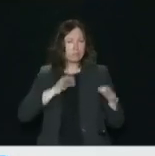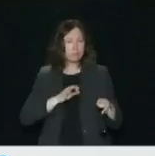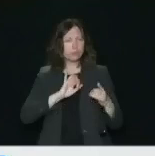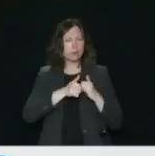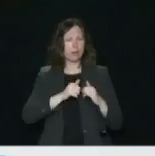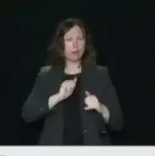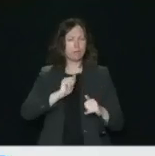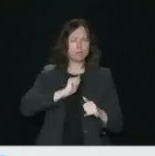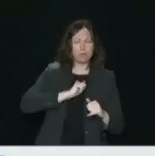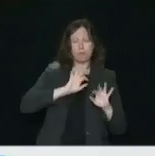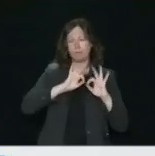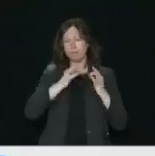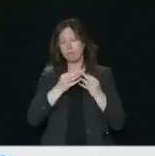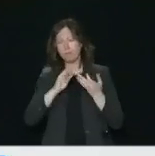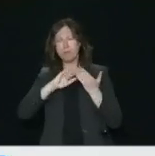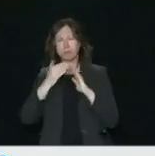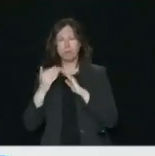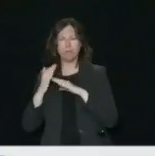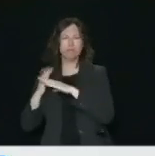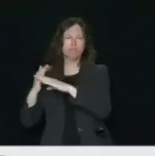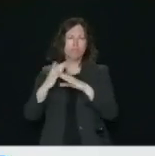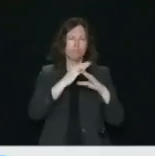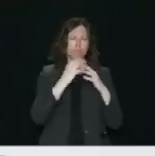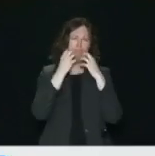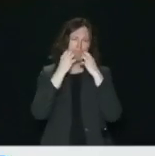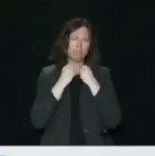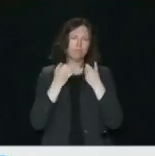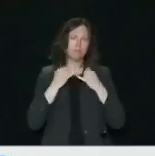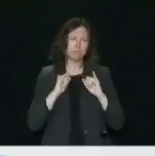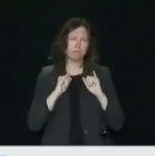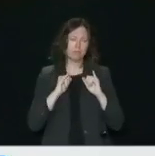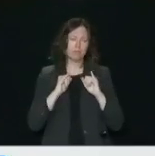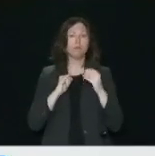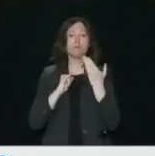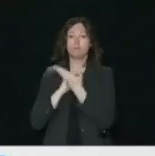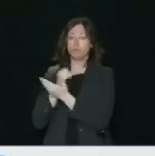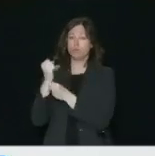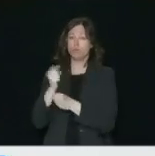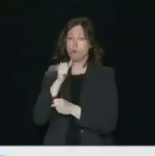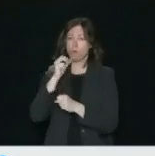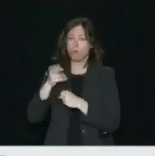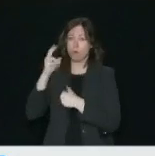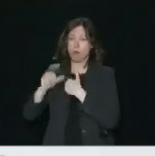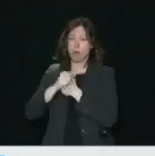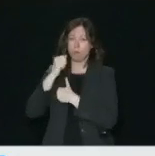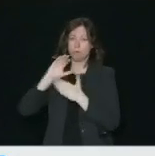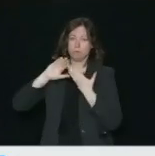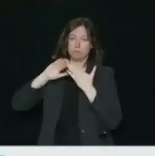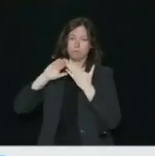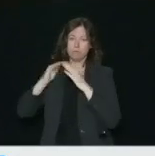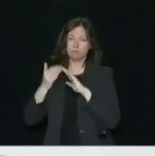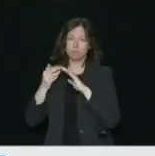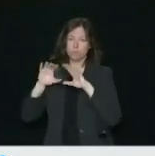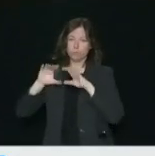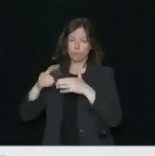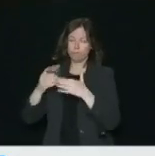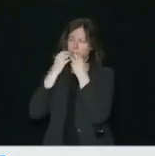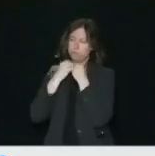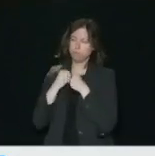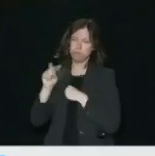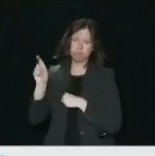than BA.1, BA.2 does not appear to be associated with more severe illness in